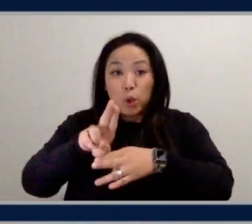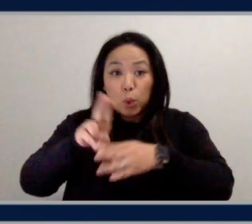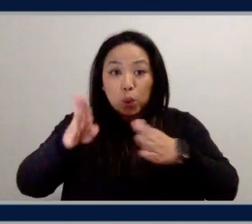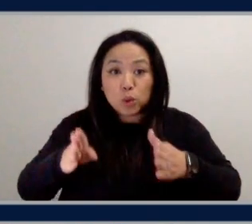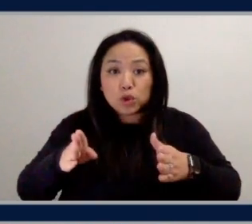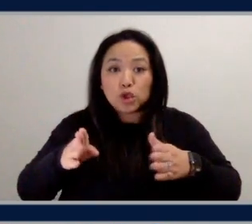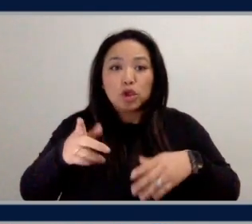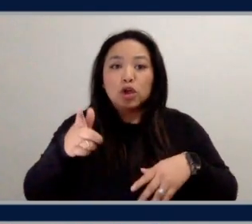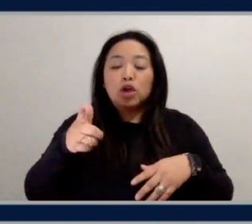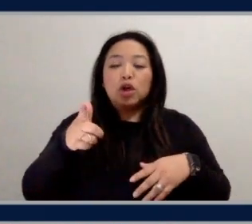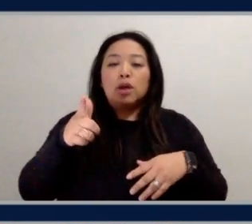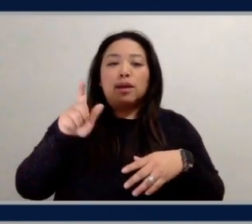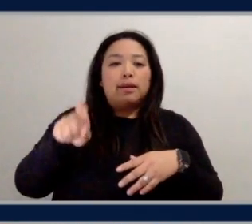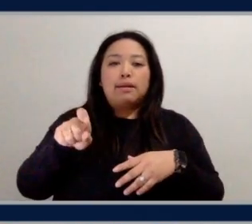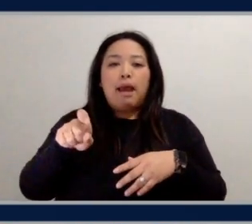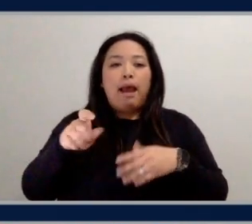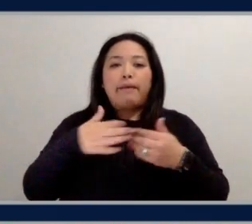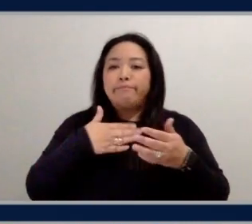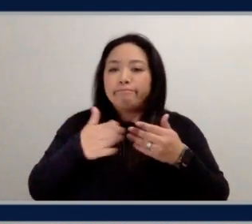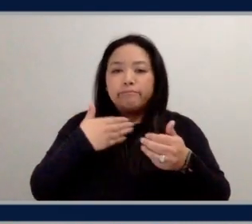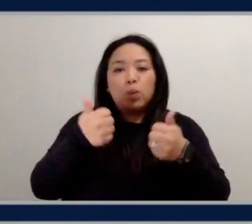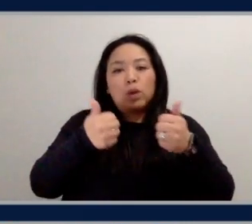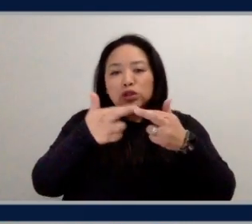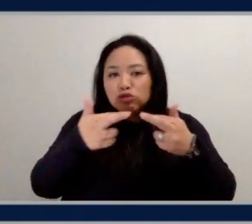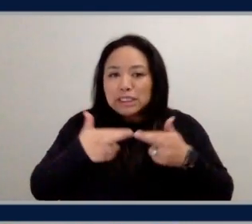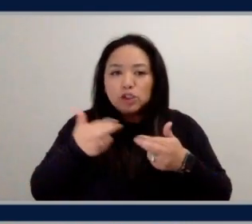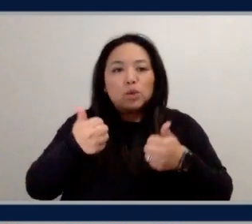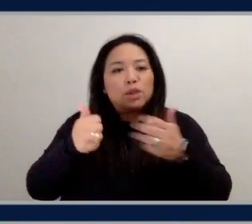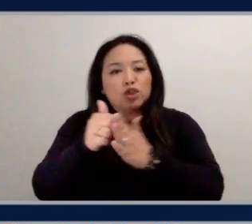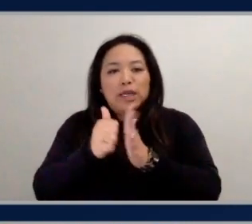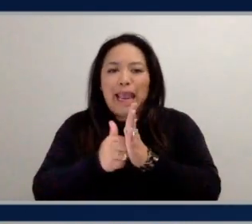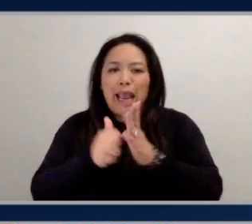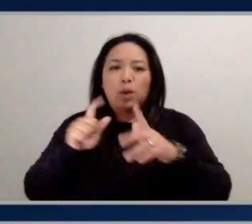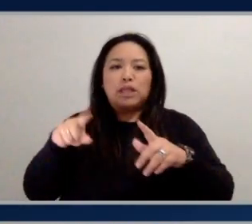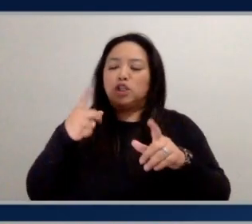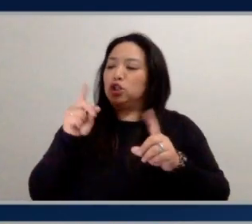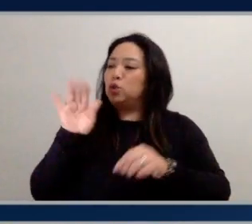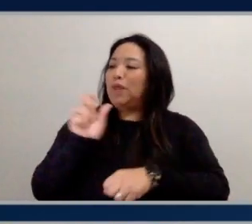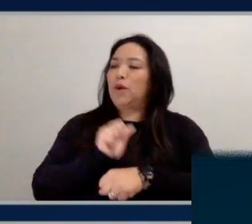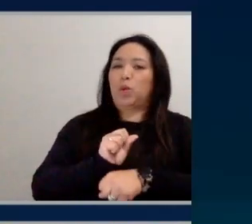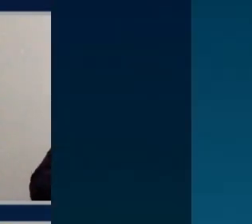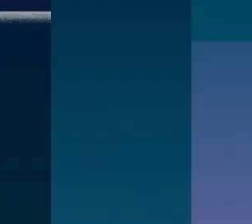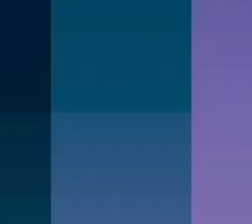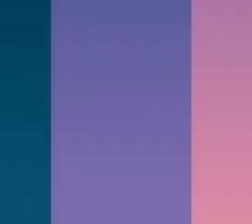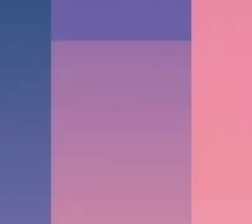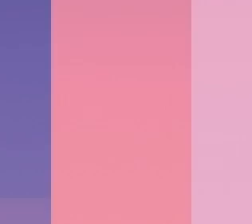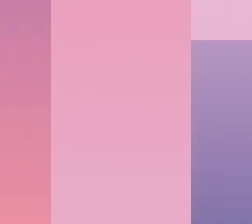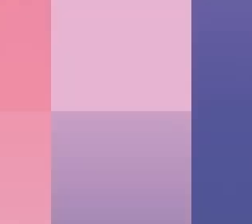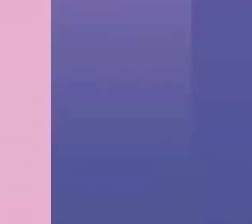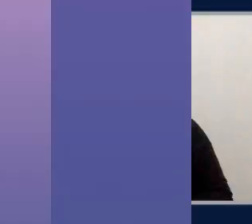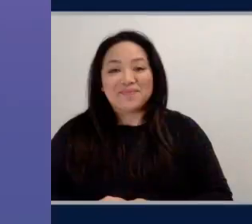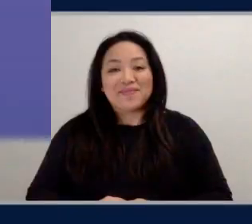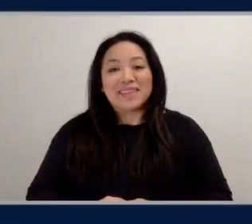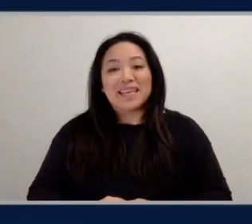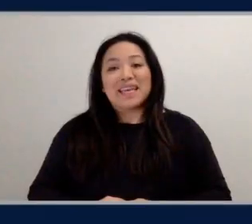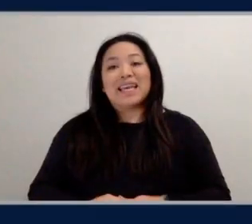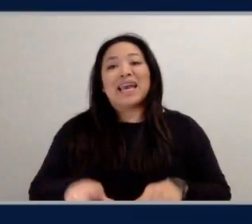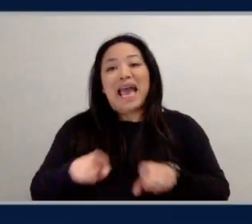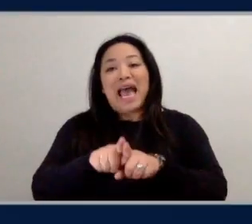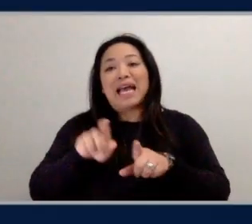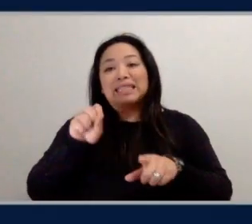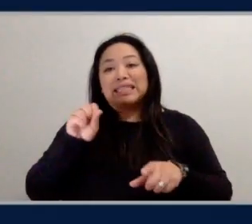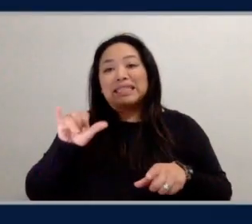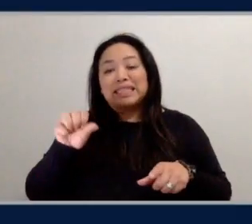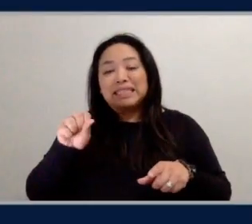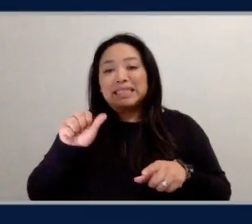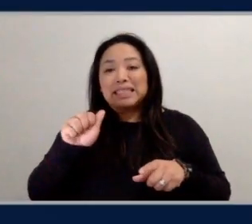deal with what account, what region is anything in. They just do their work. Yep. As a sysad or operator, it was very frustrating to